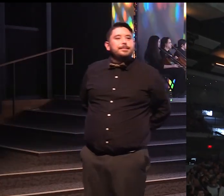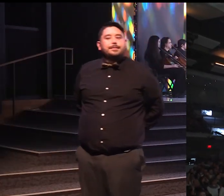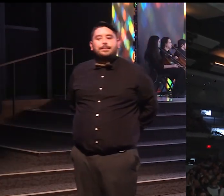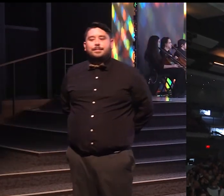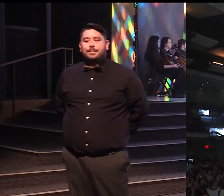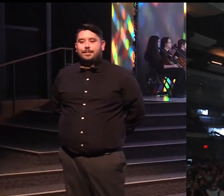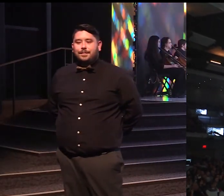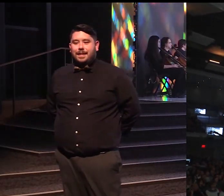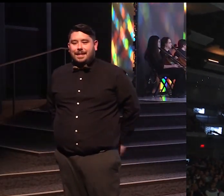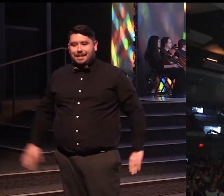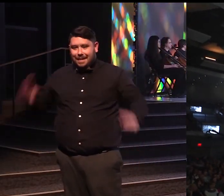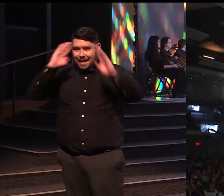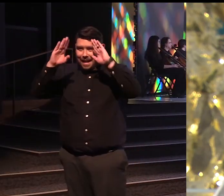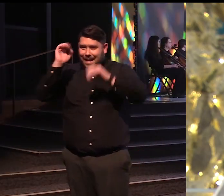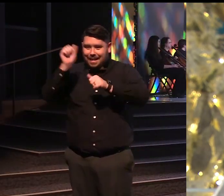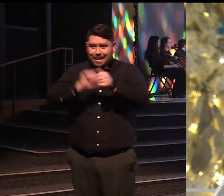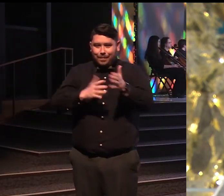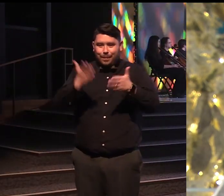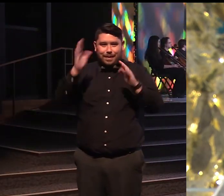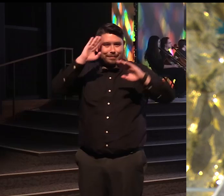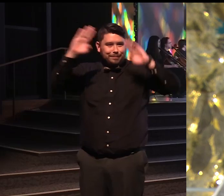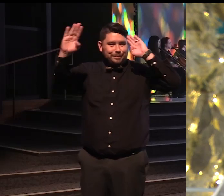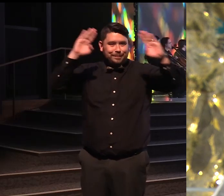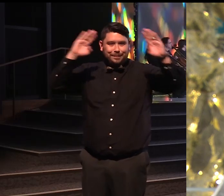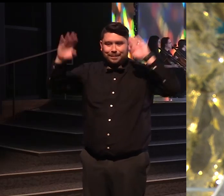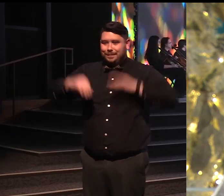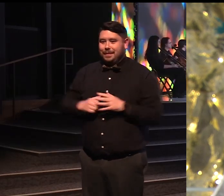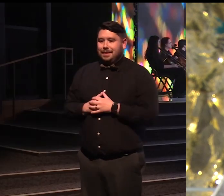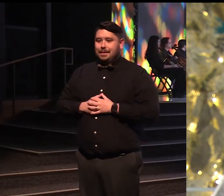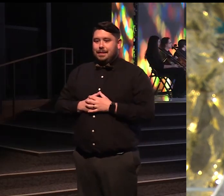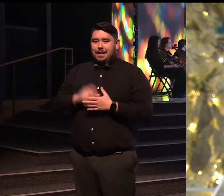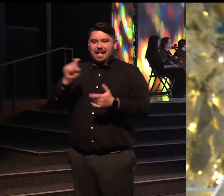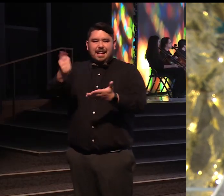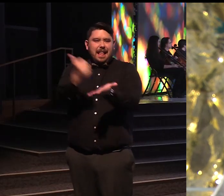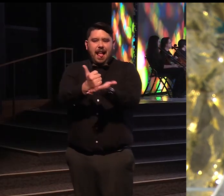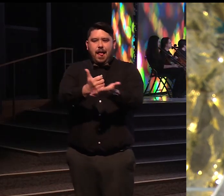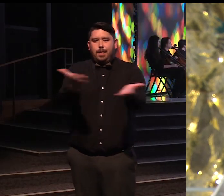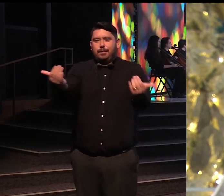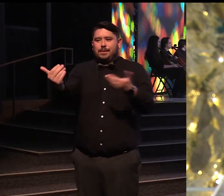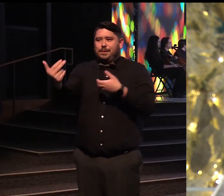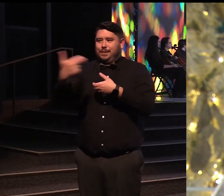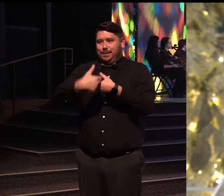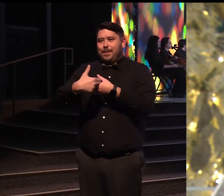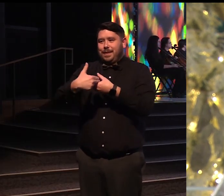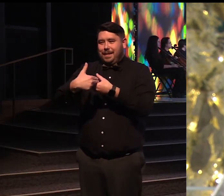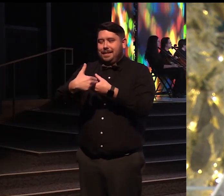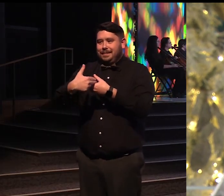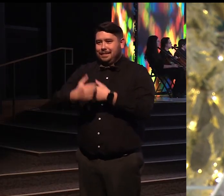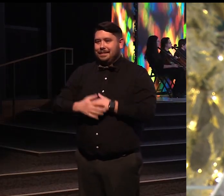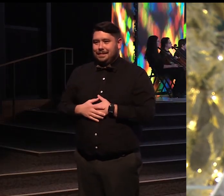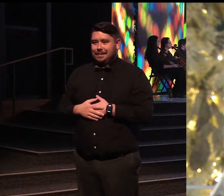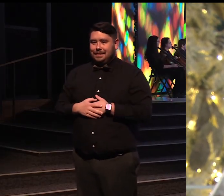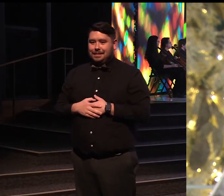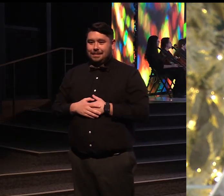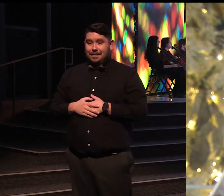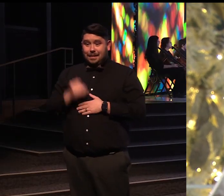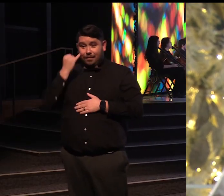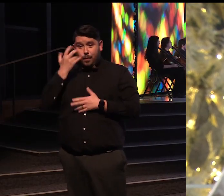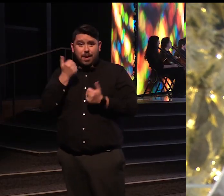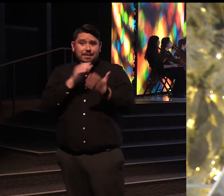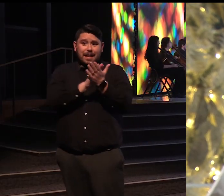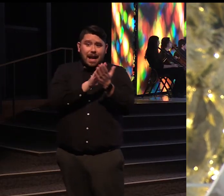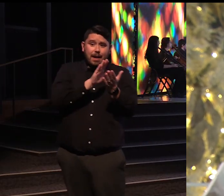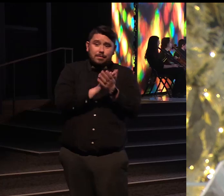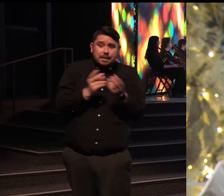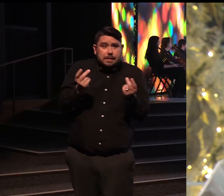Christmas. Hey, everybody. All right. I might need a little help from you on this one. If you want to clap your hands or snap